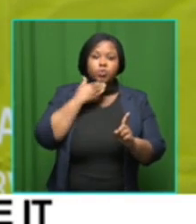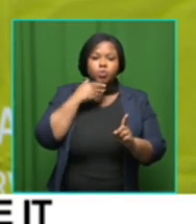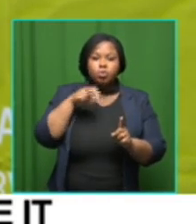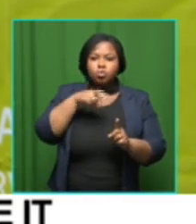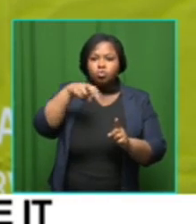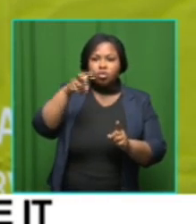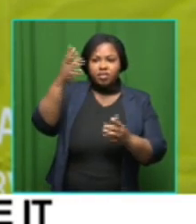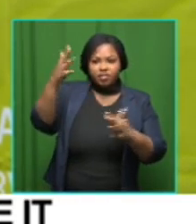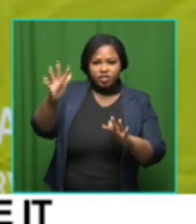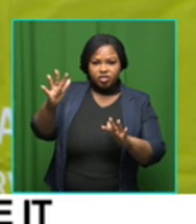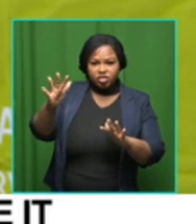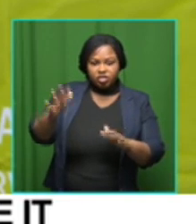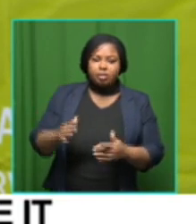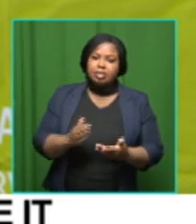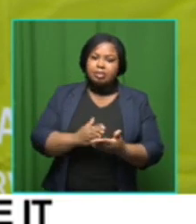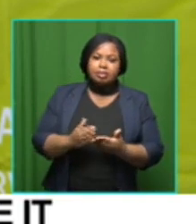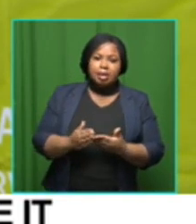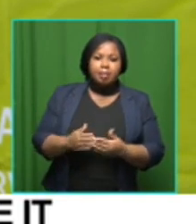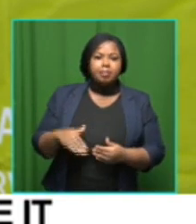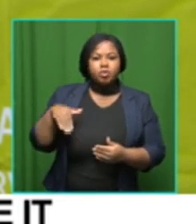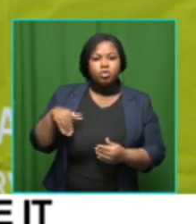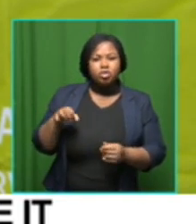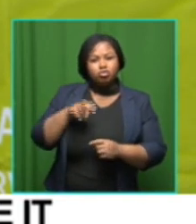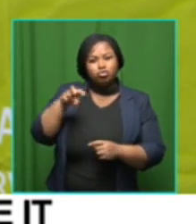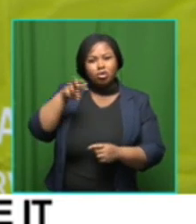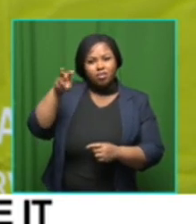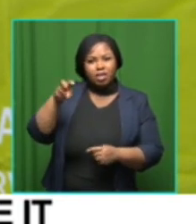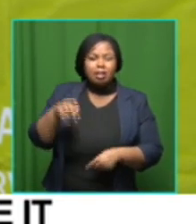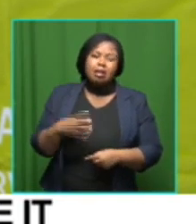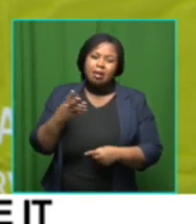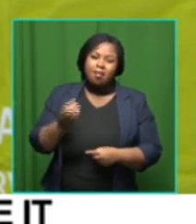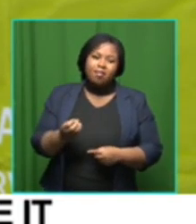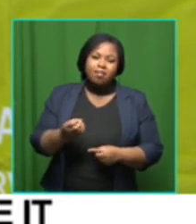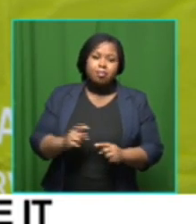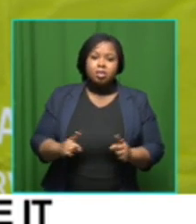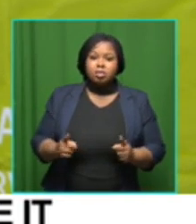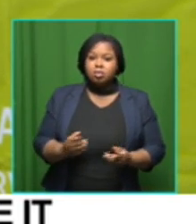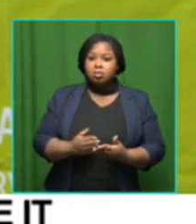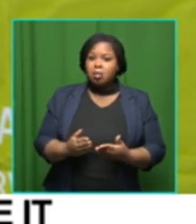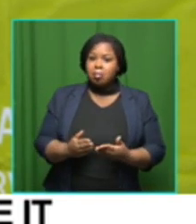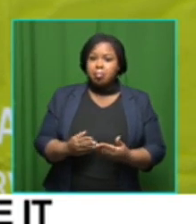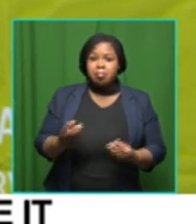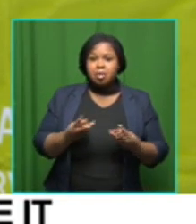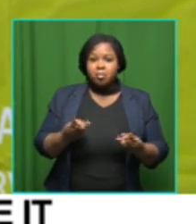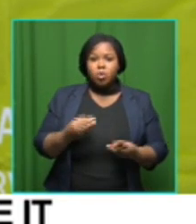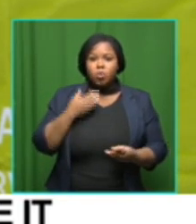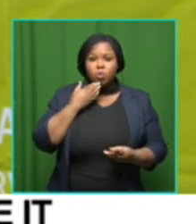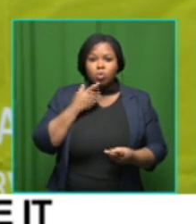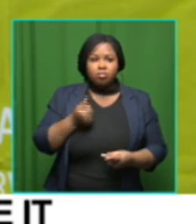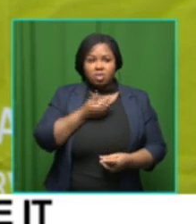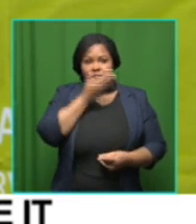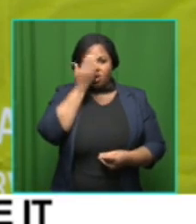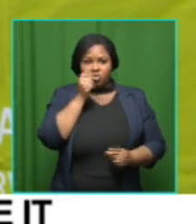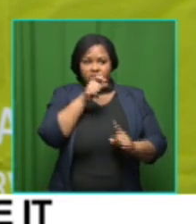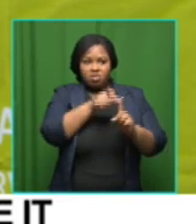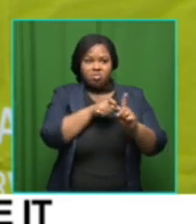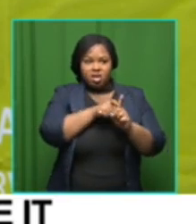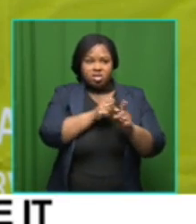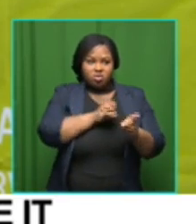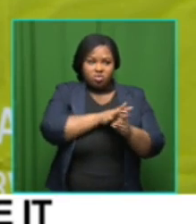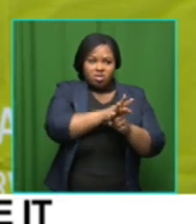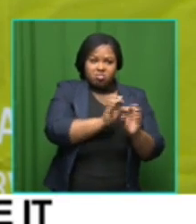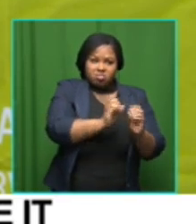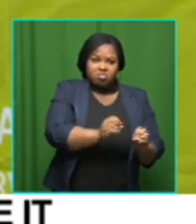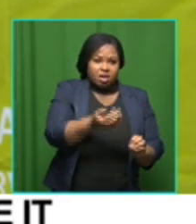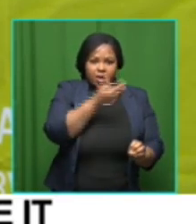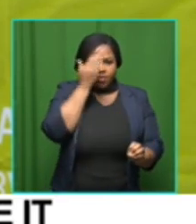areas and those who have not been. But we're going to get to a point where there'll be people who have got no history of knowing anybody who's got an infection, no